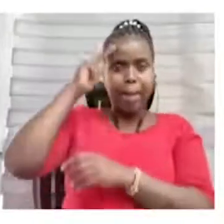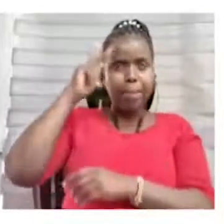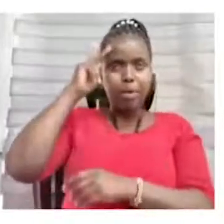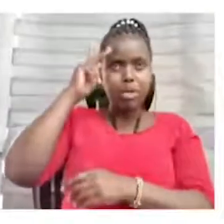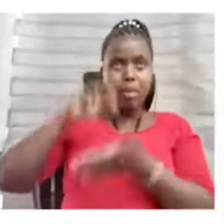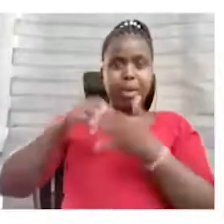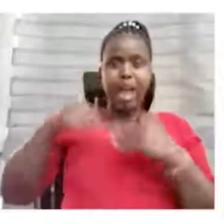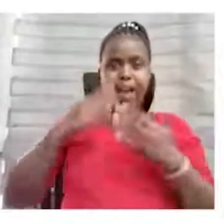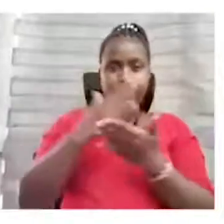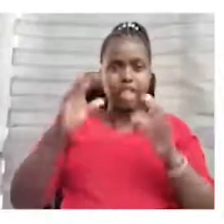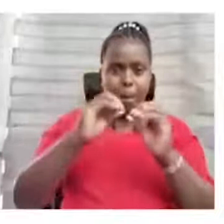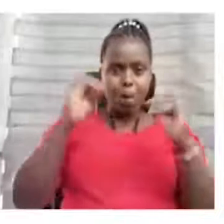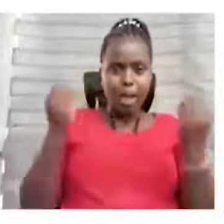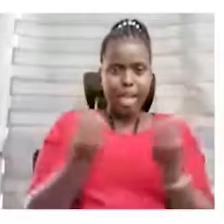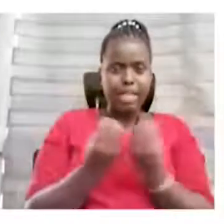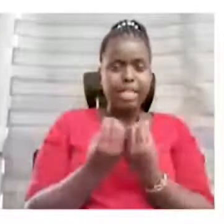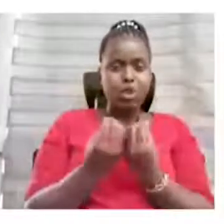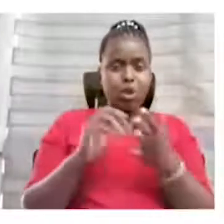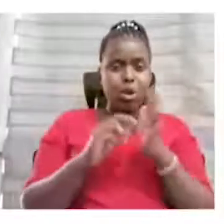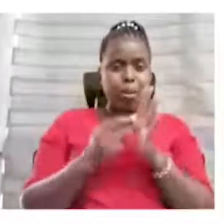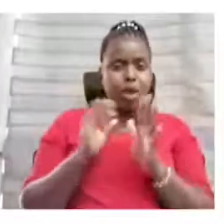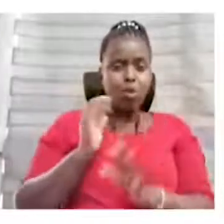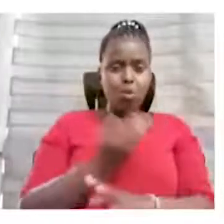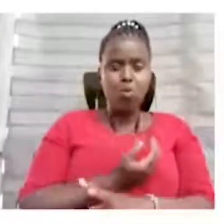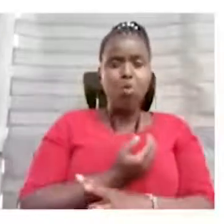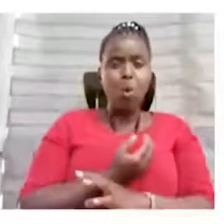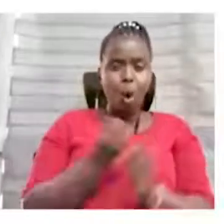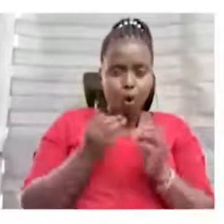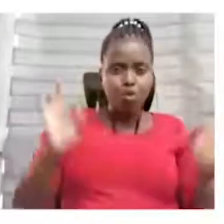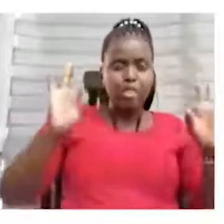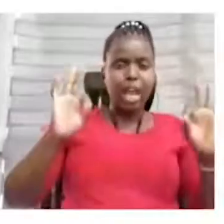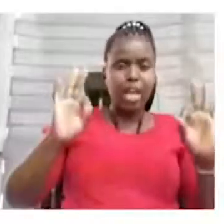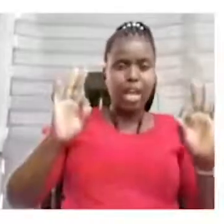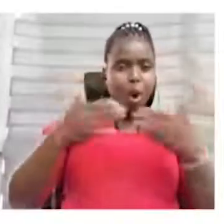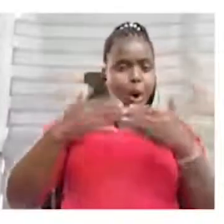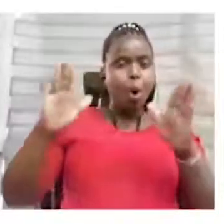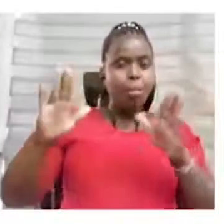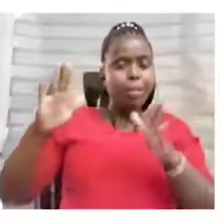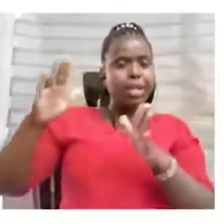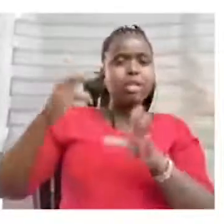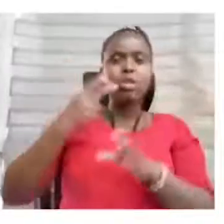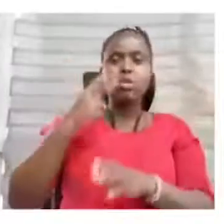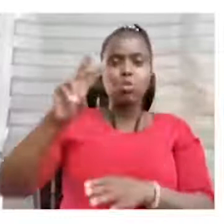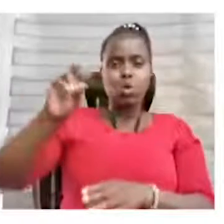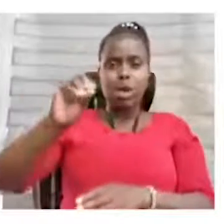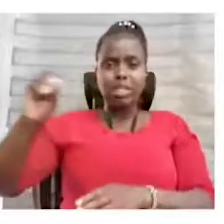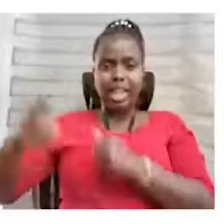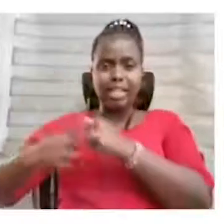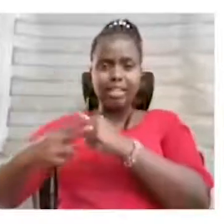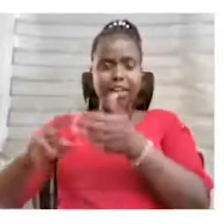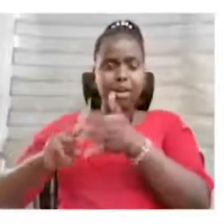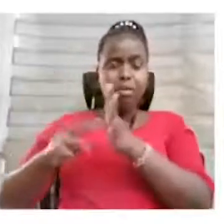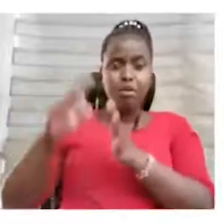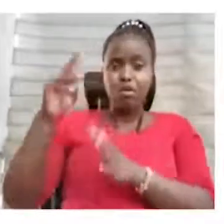organization. So we launched M-Pesa in 2007. Financial inclusion of what we were targeting. It's at 23%. Today, it's